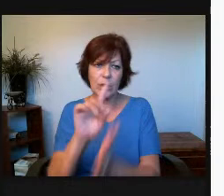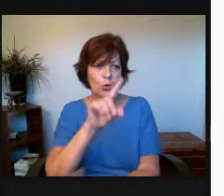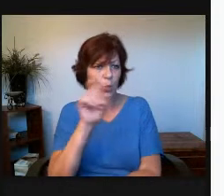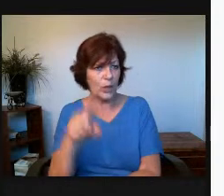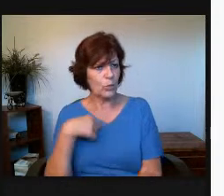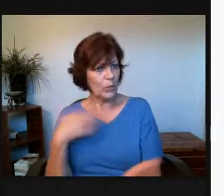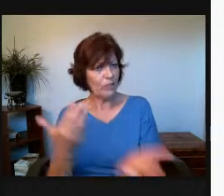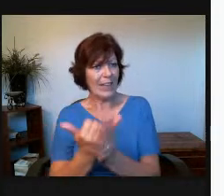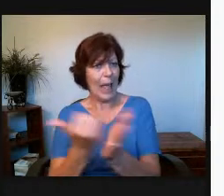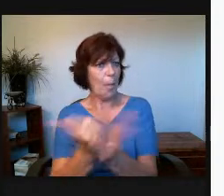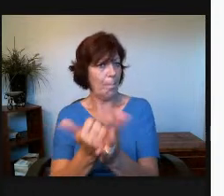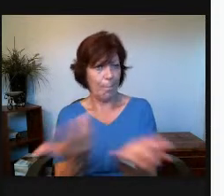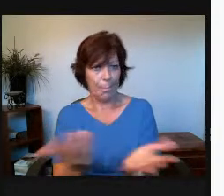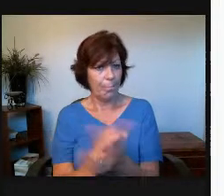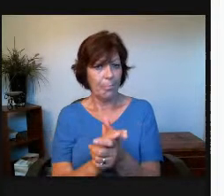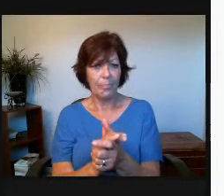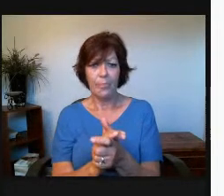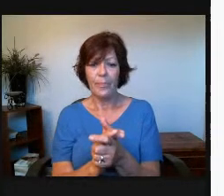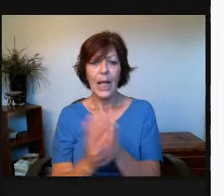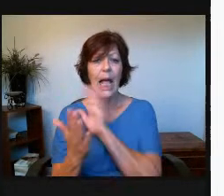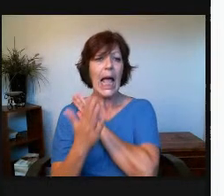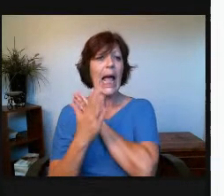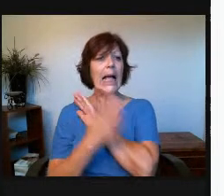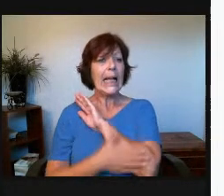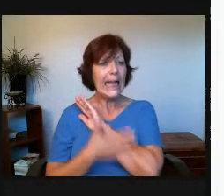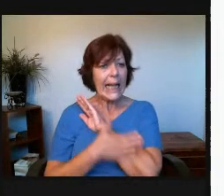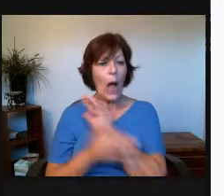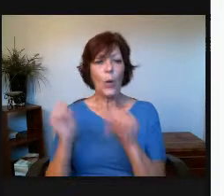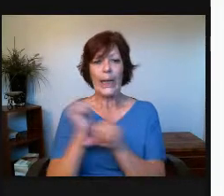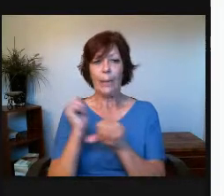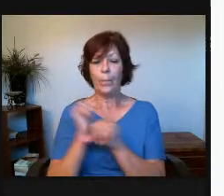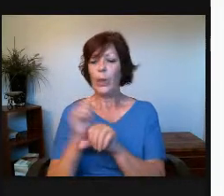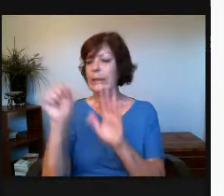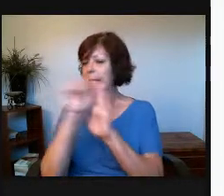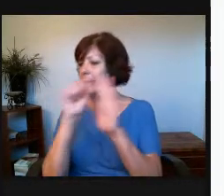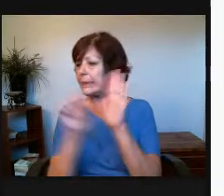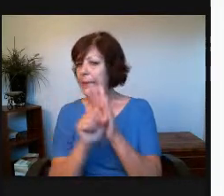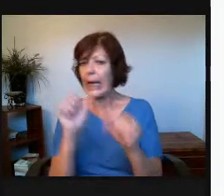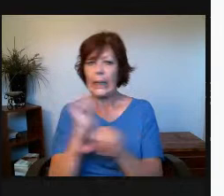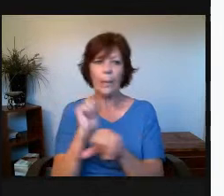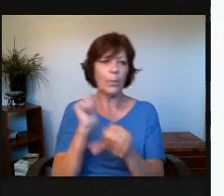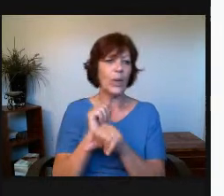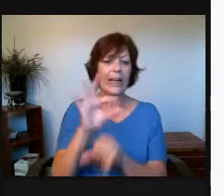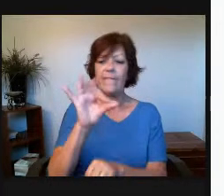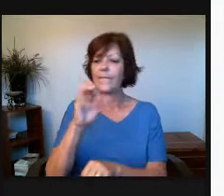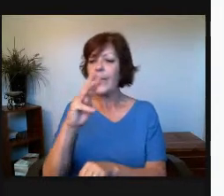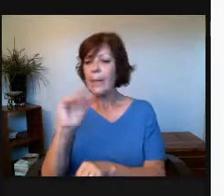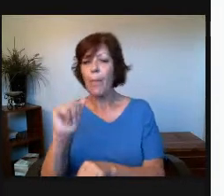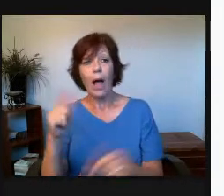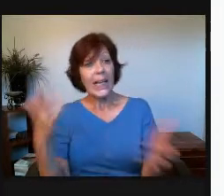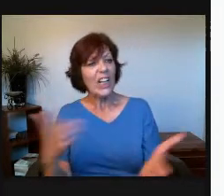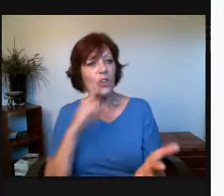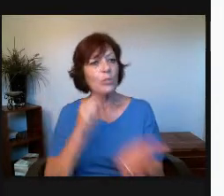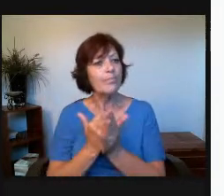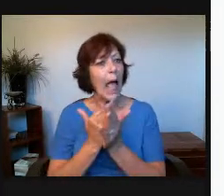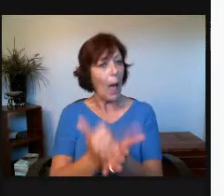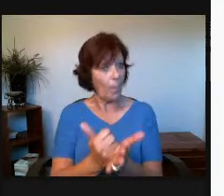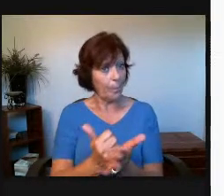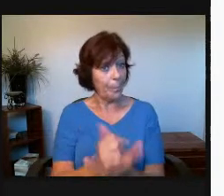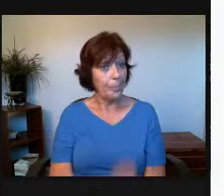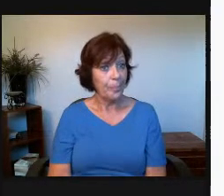out. County employees, state employees, FEMA employees, they're here to assist. One of